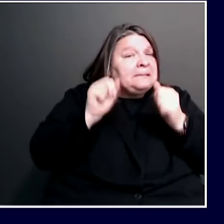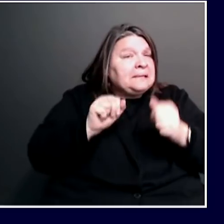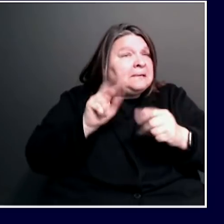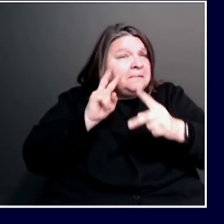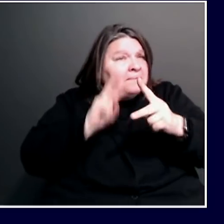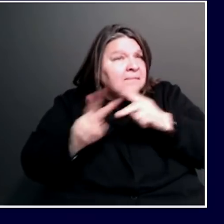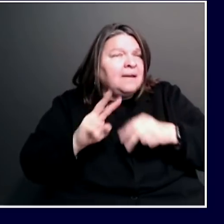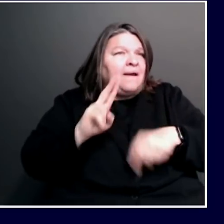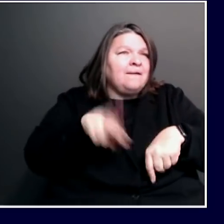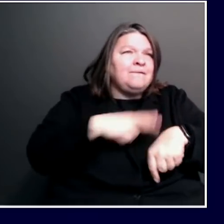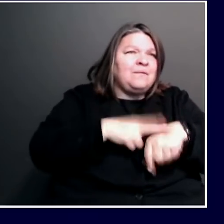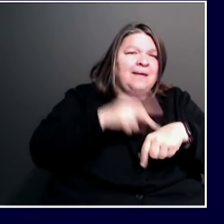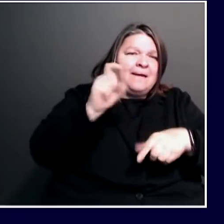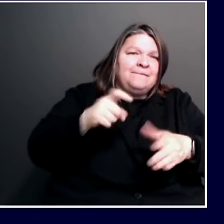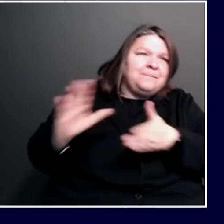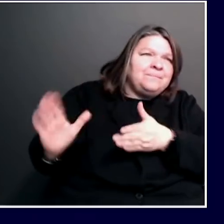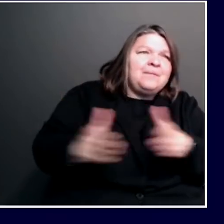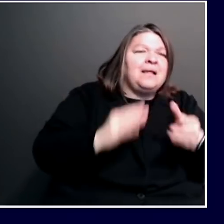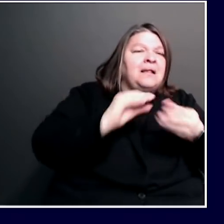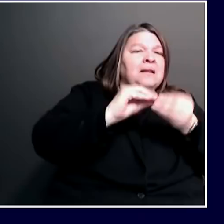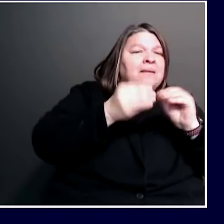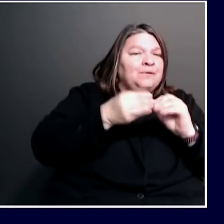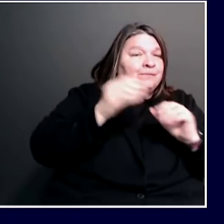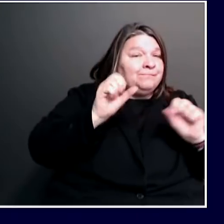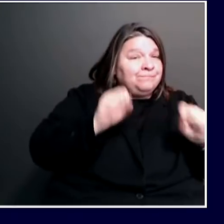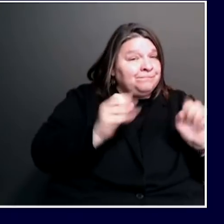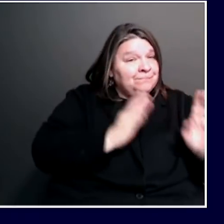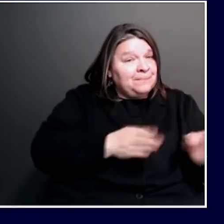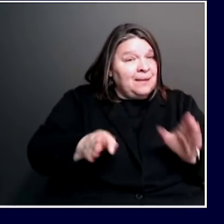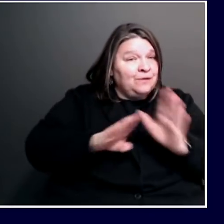point. Thank you. Thanks, Annie.